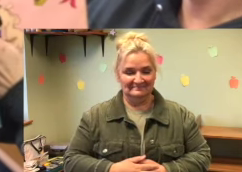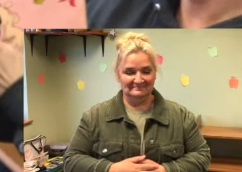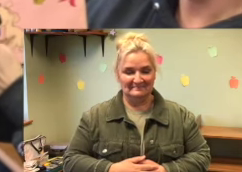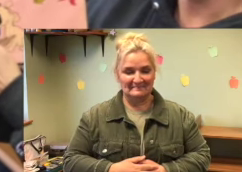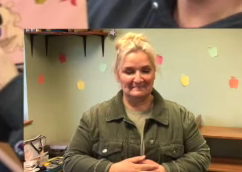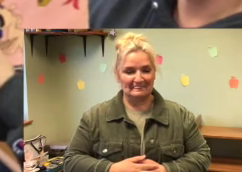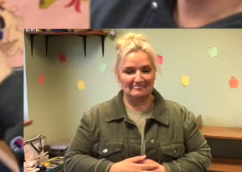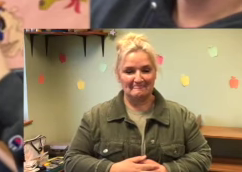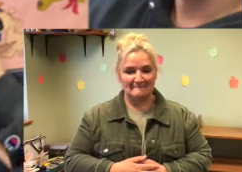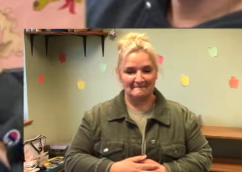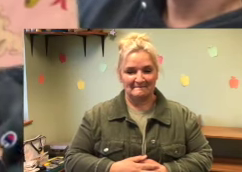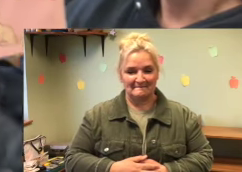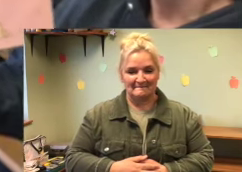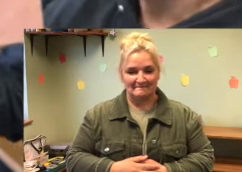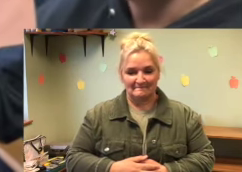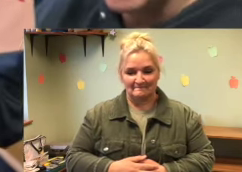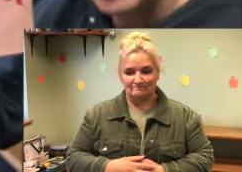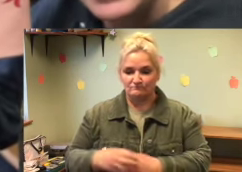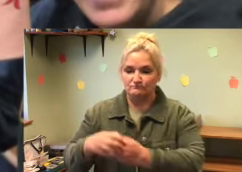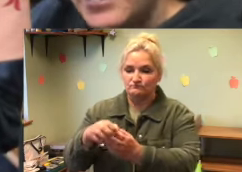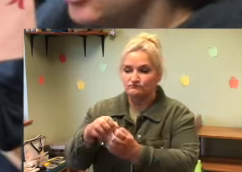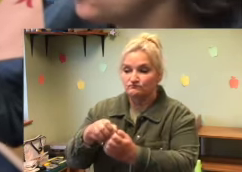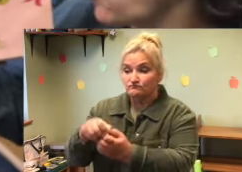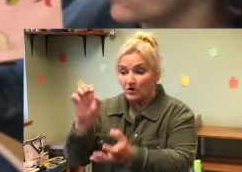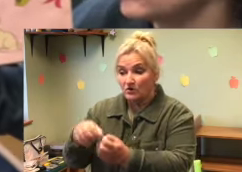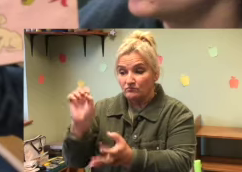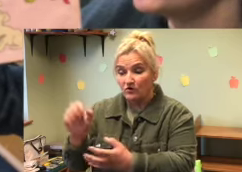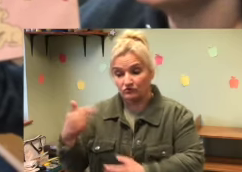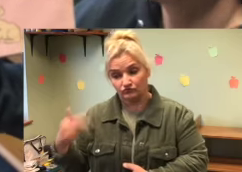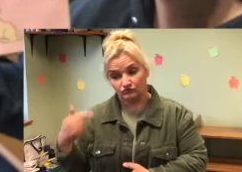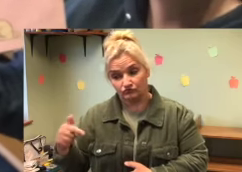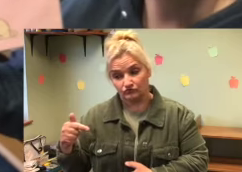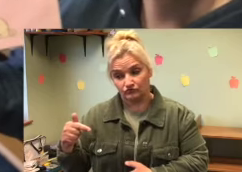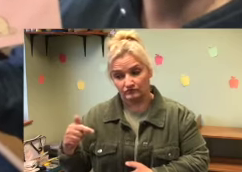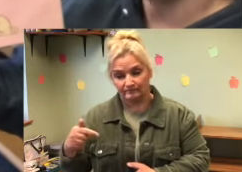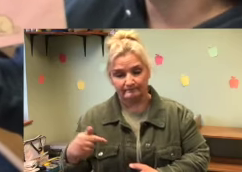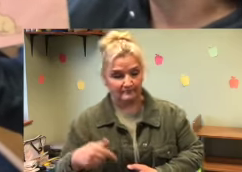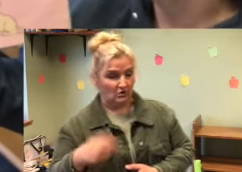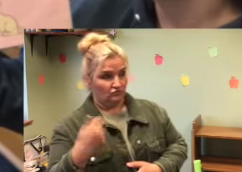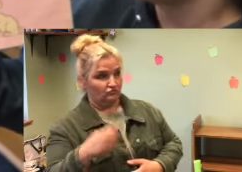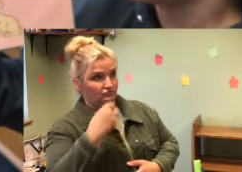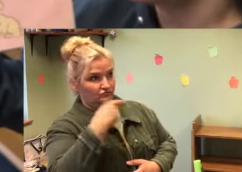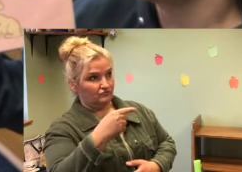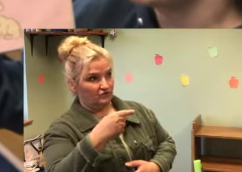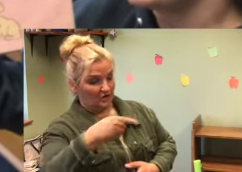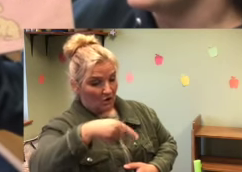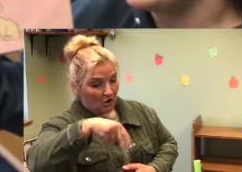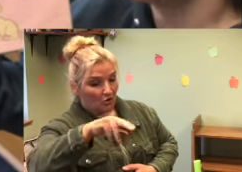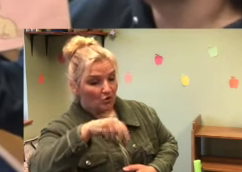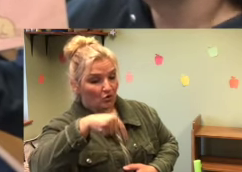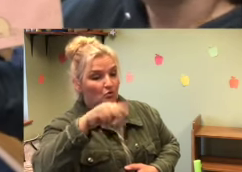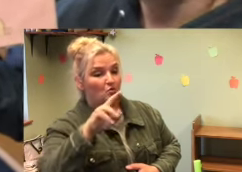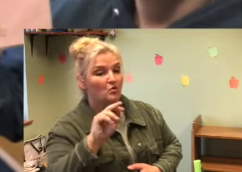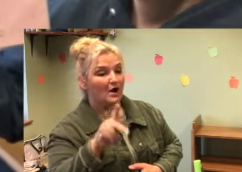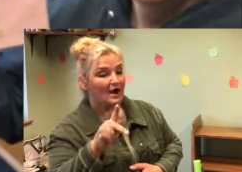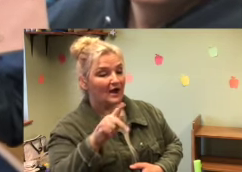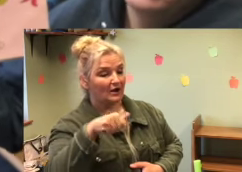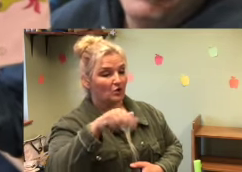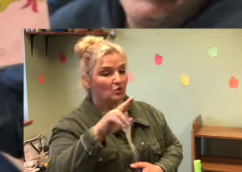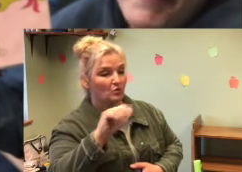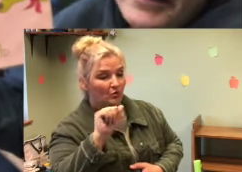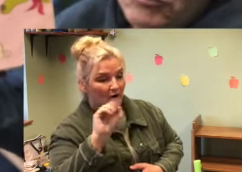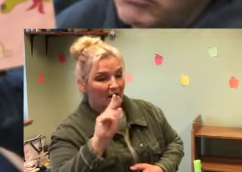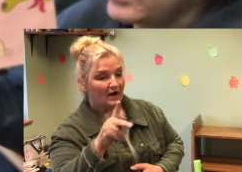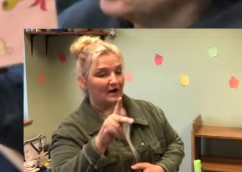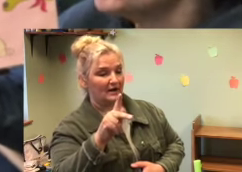That makes sense, really. Bark again, George. George went quack, quack.